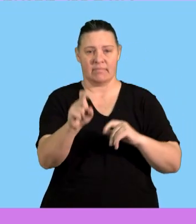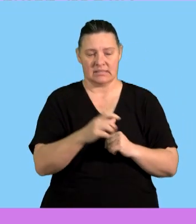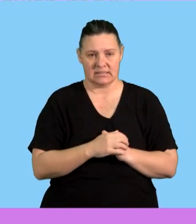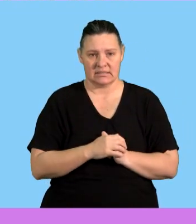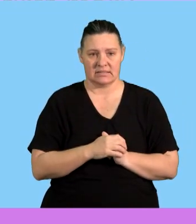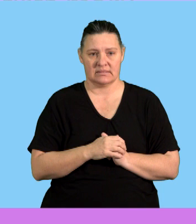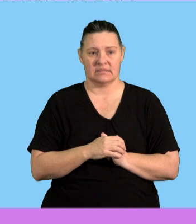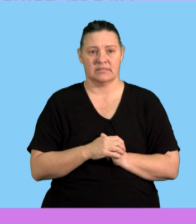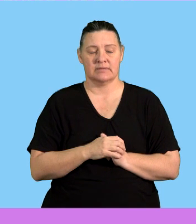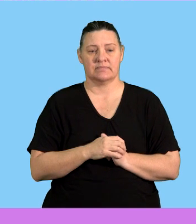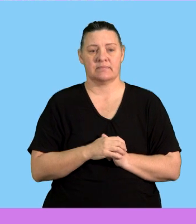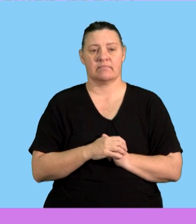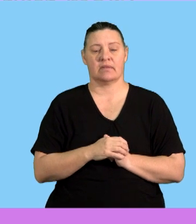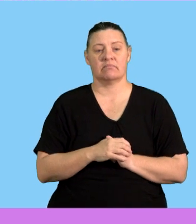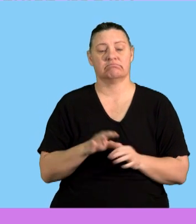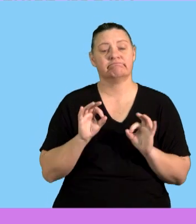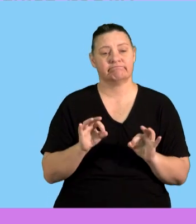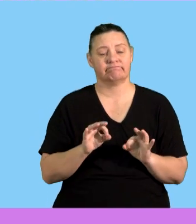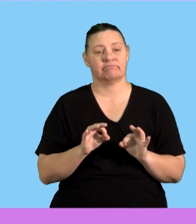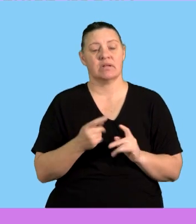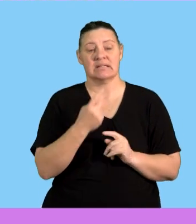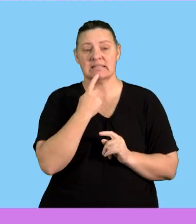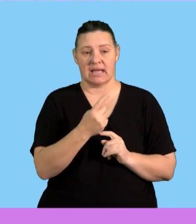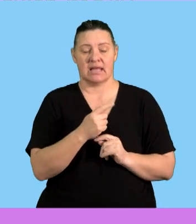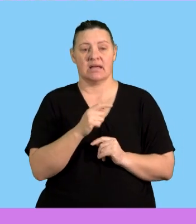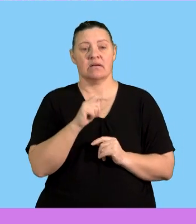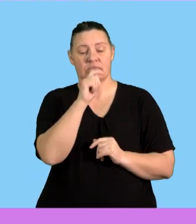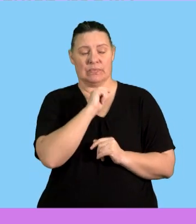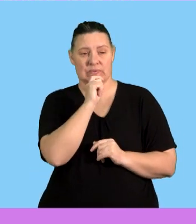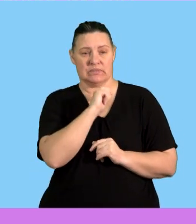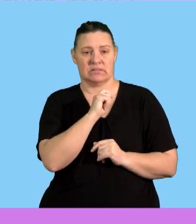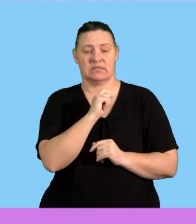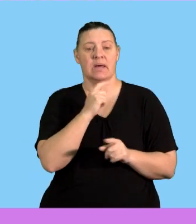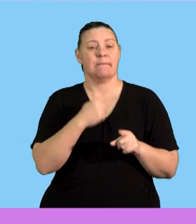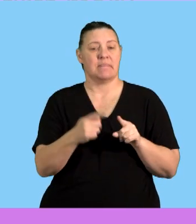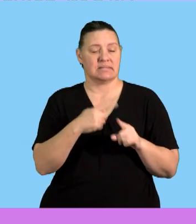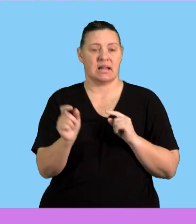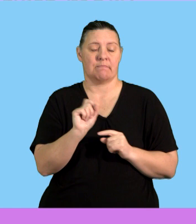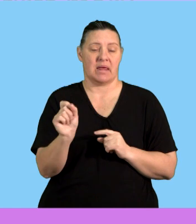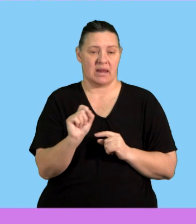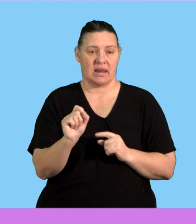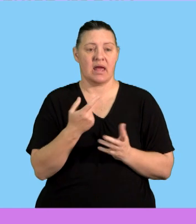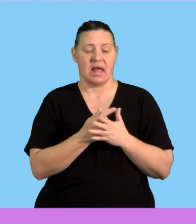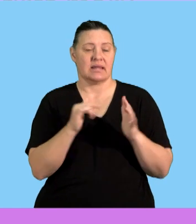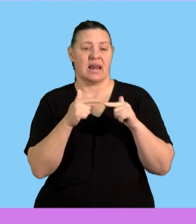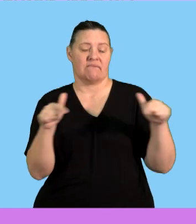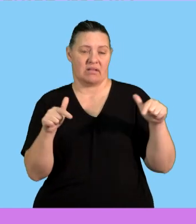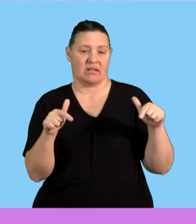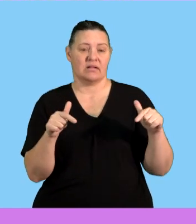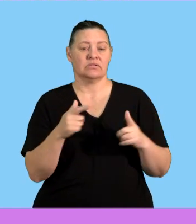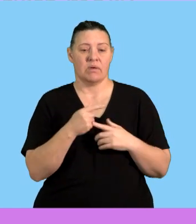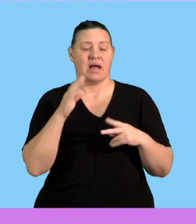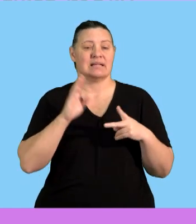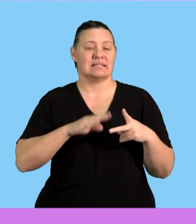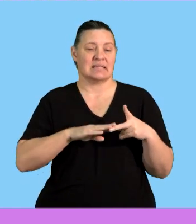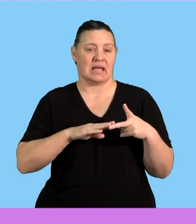this mirror, okay? So definitely it says use, right? A pencil and a pen and a level to